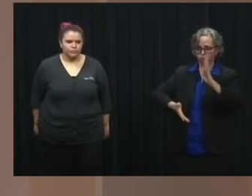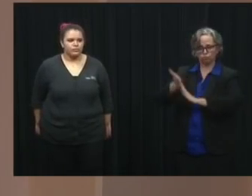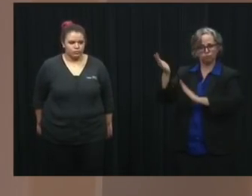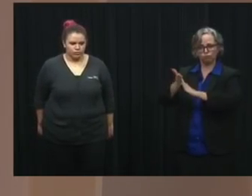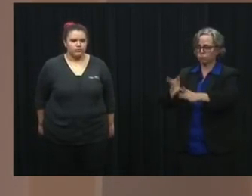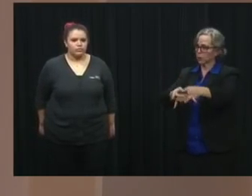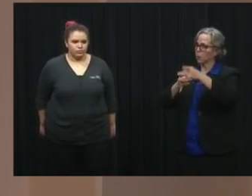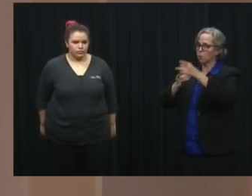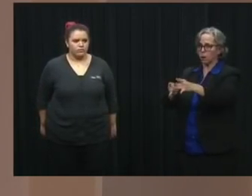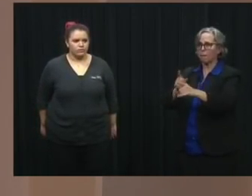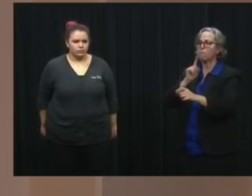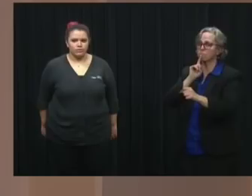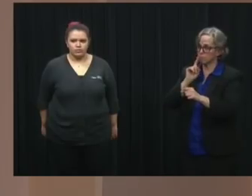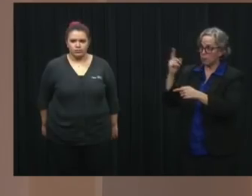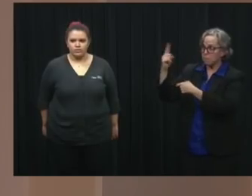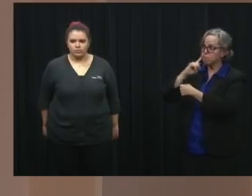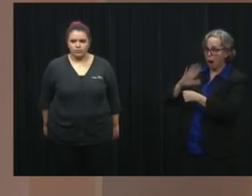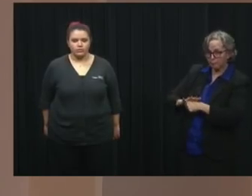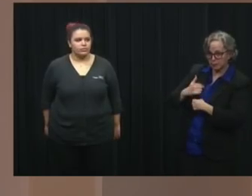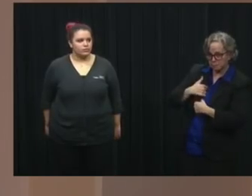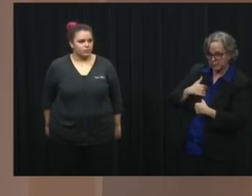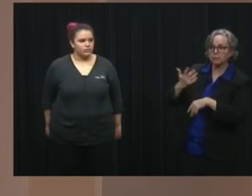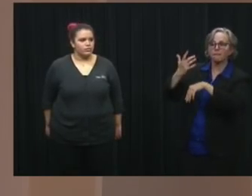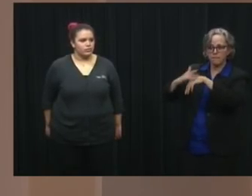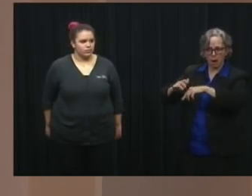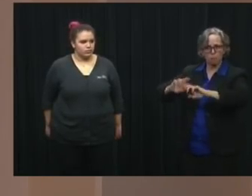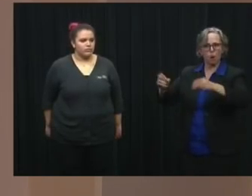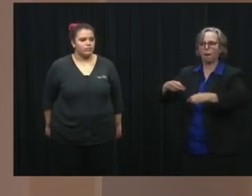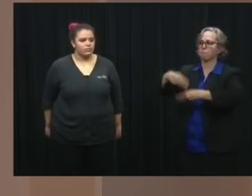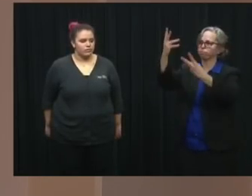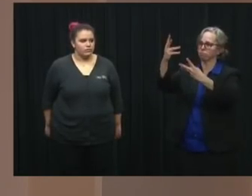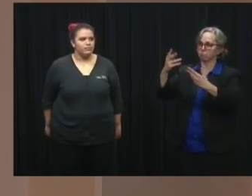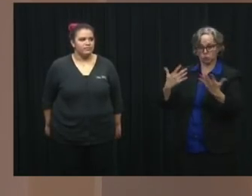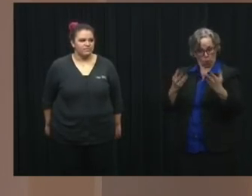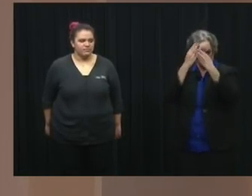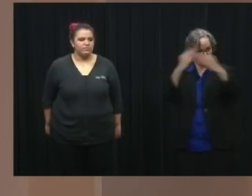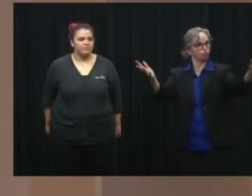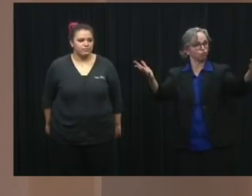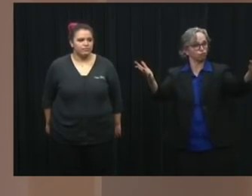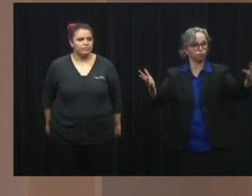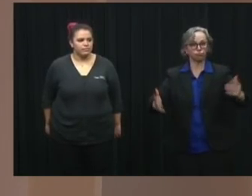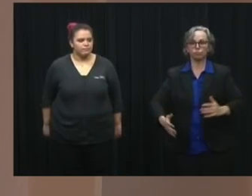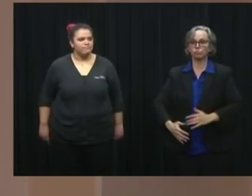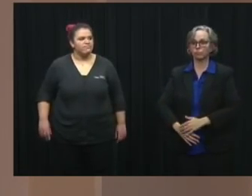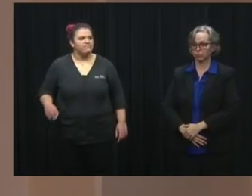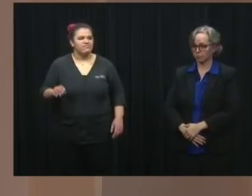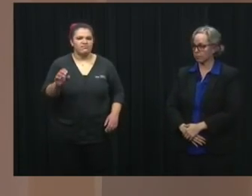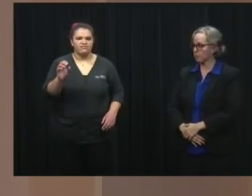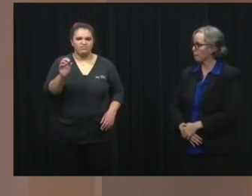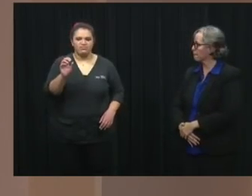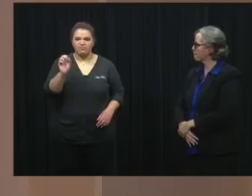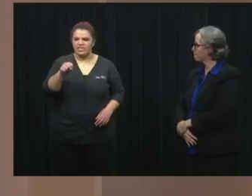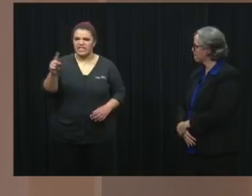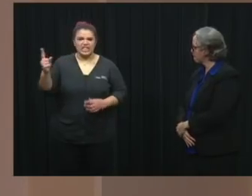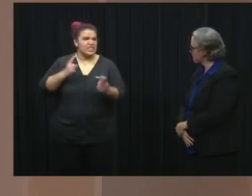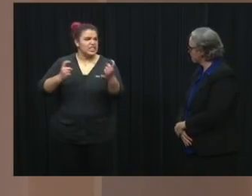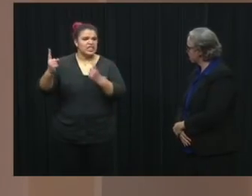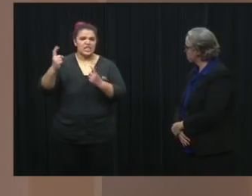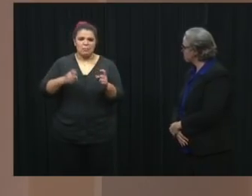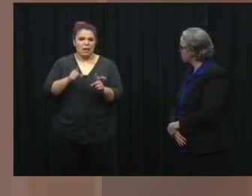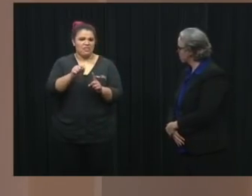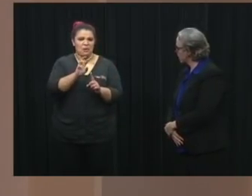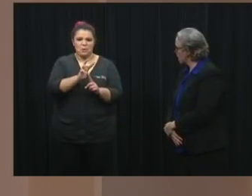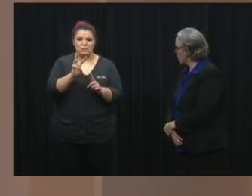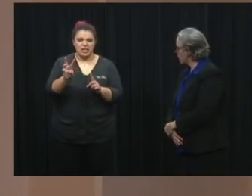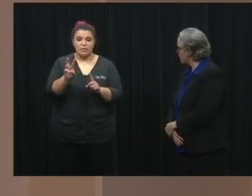That's one of the big questions we're getting from our viewers, is about the unemployment system. But back to the 1099 workers, I know you just said you have no details.